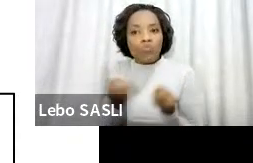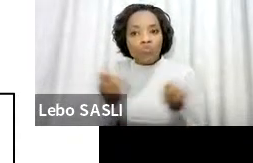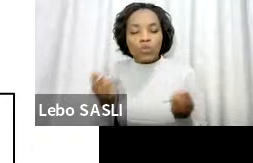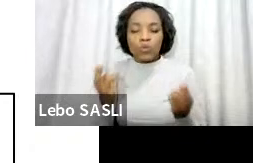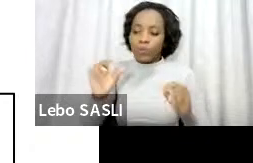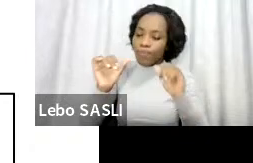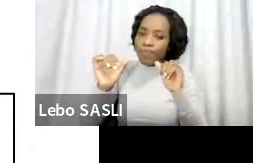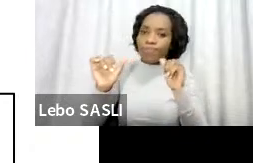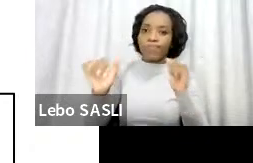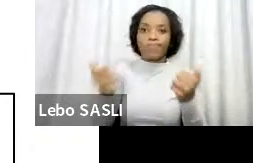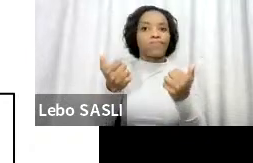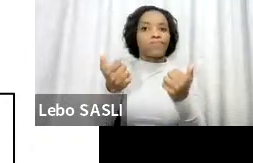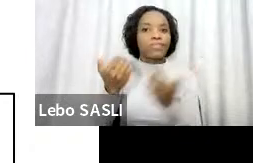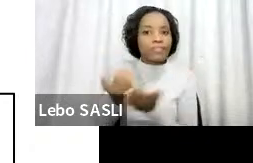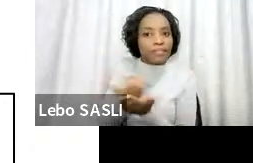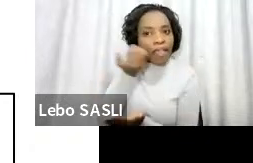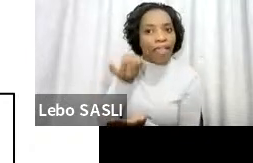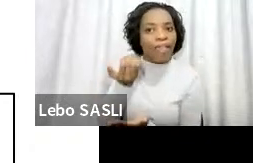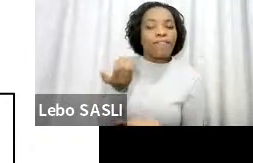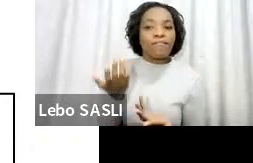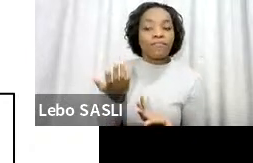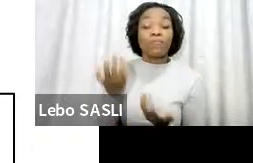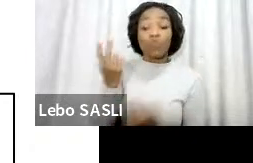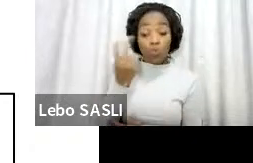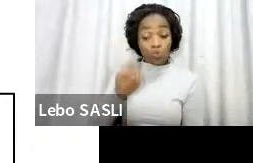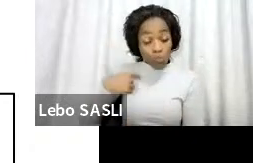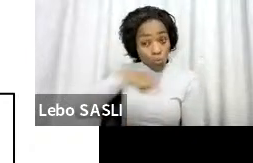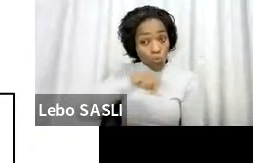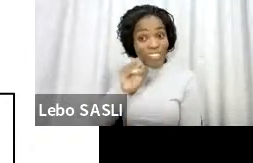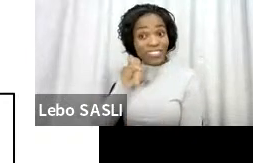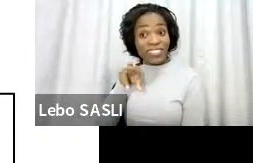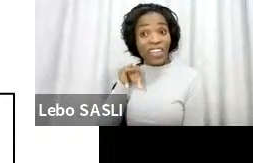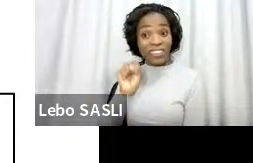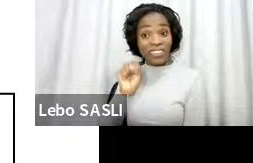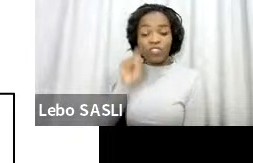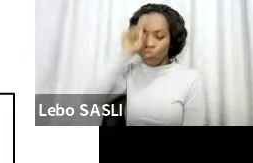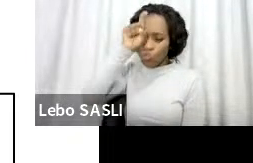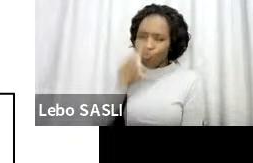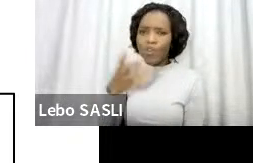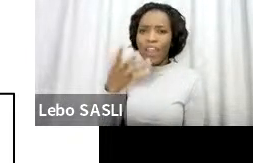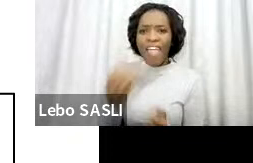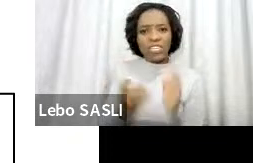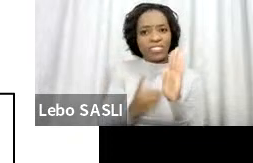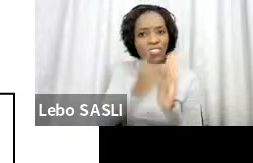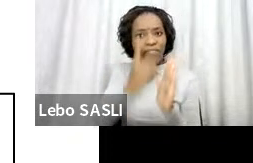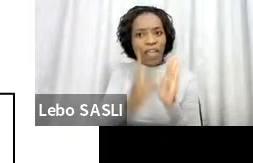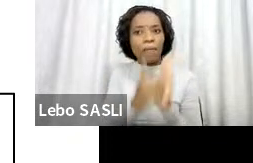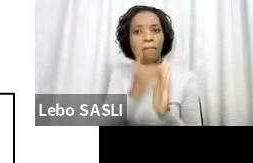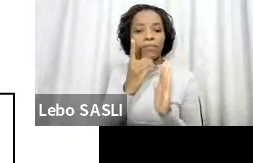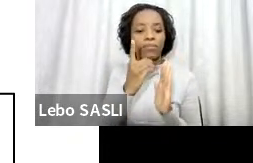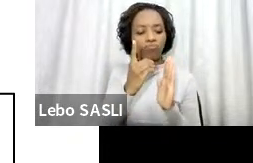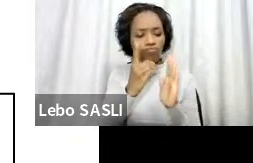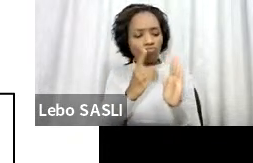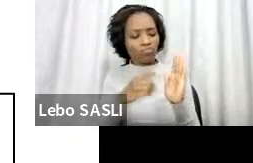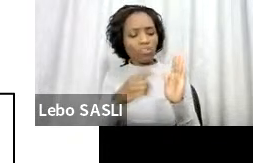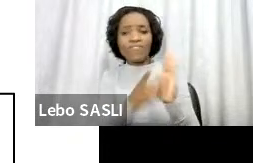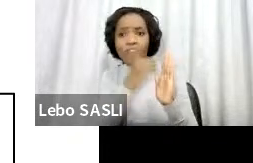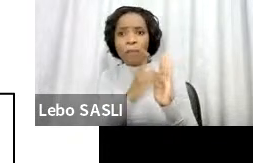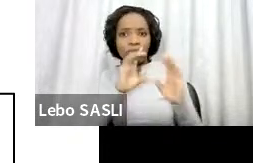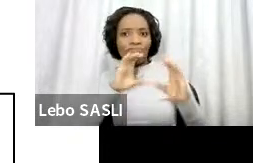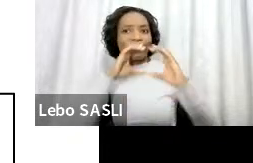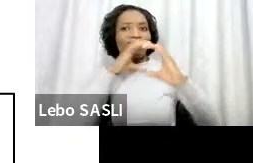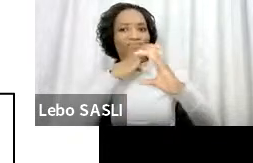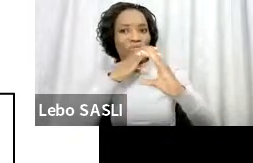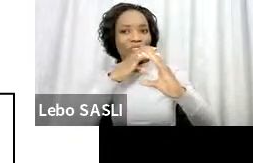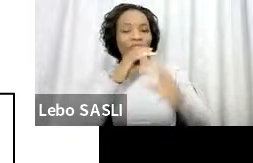again, we are saying, as a public administration, we should have a development orientation where we want